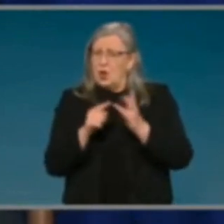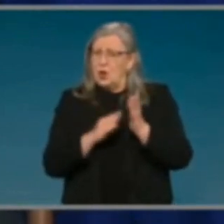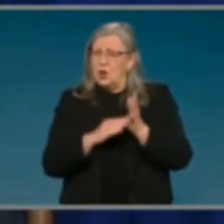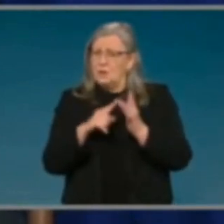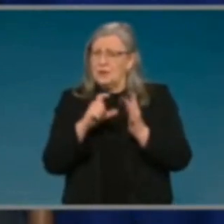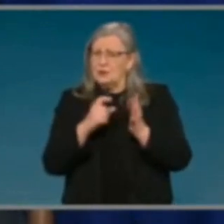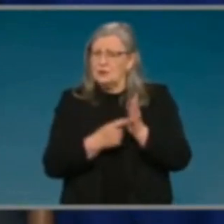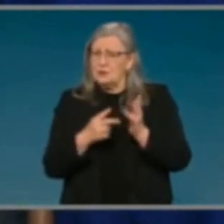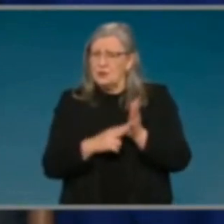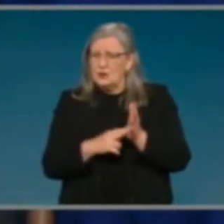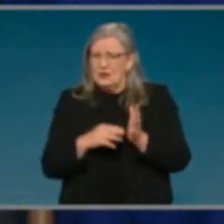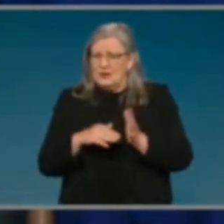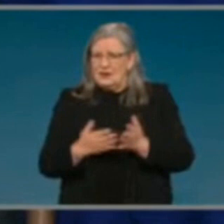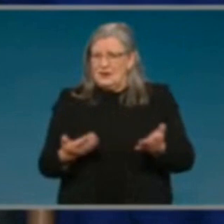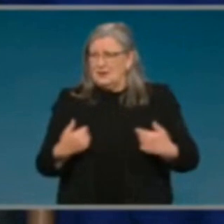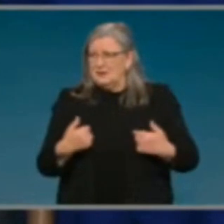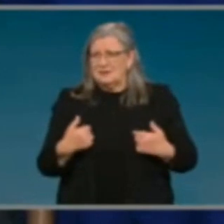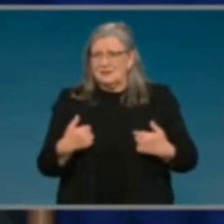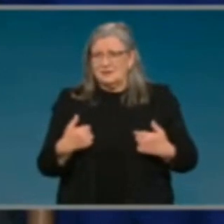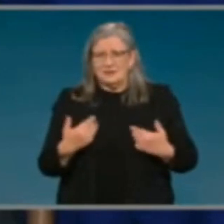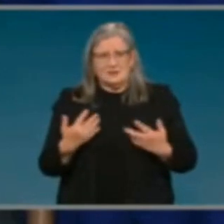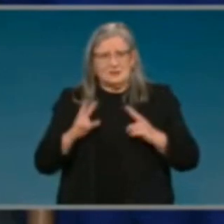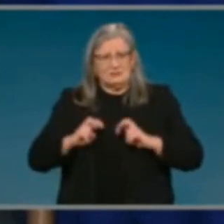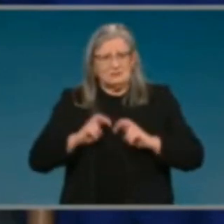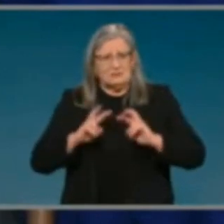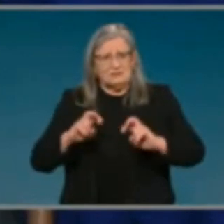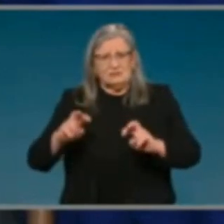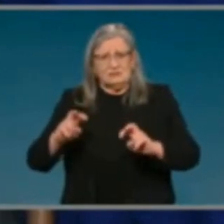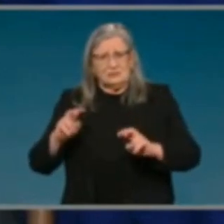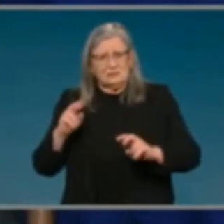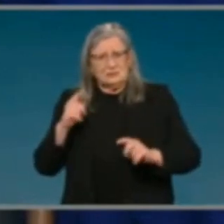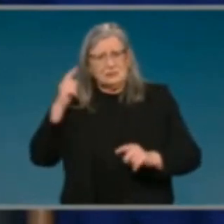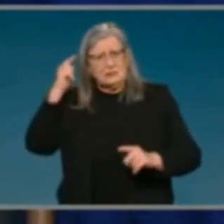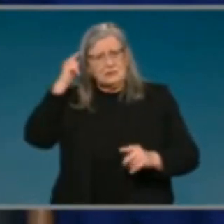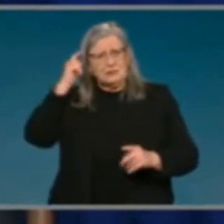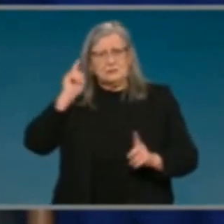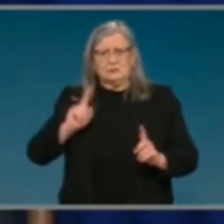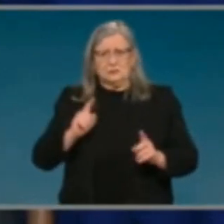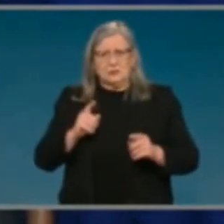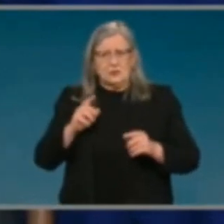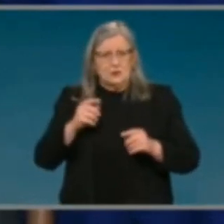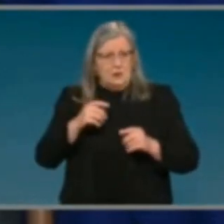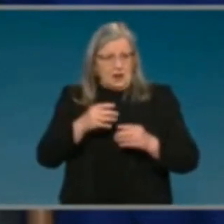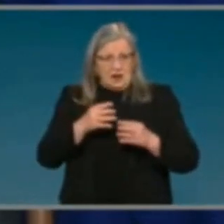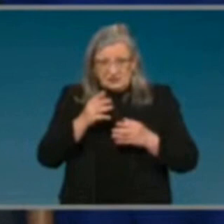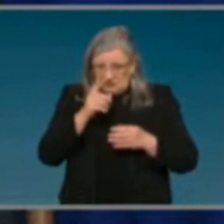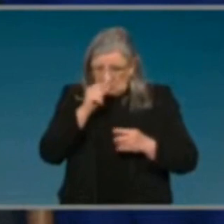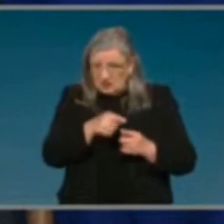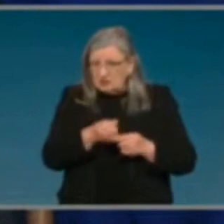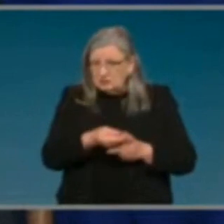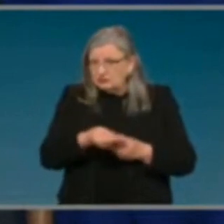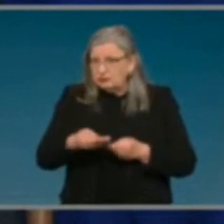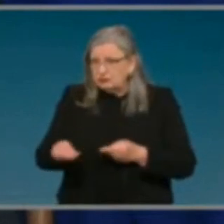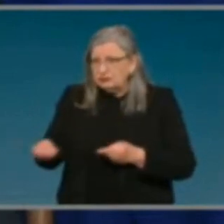they? Firstly, does it transmit between people? Clearly it does. Is it more or less infectious than